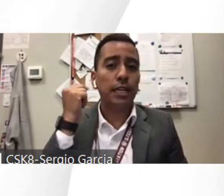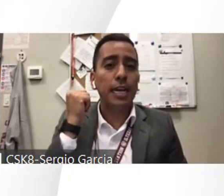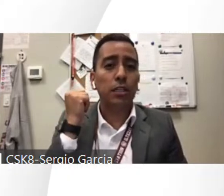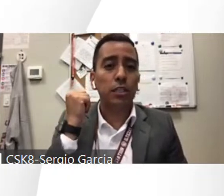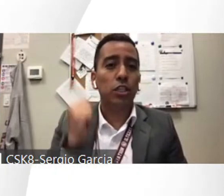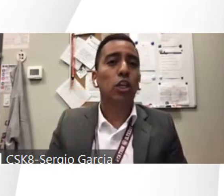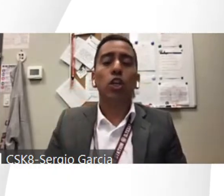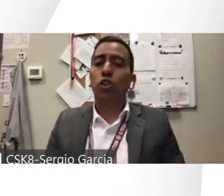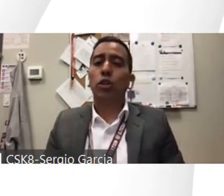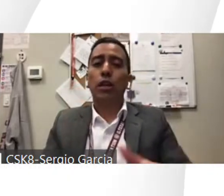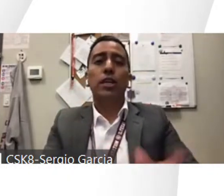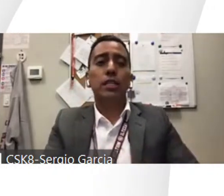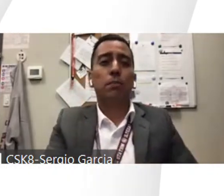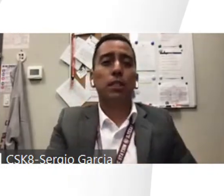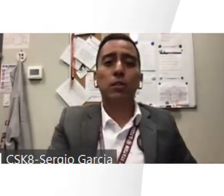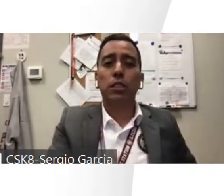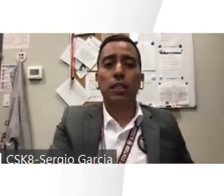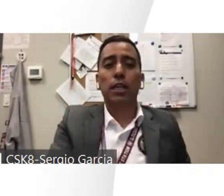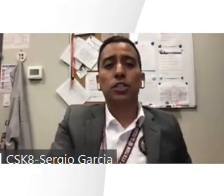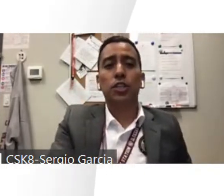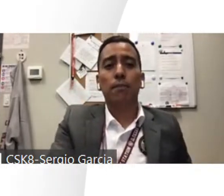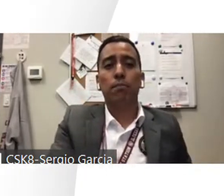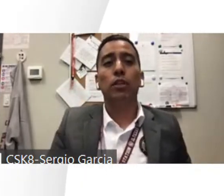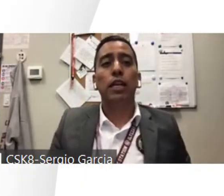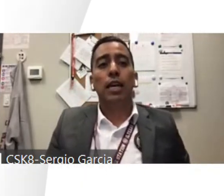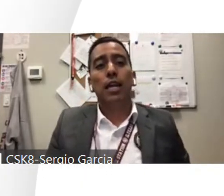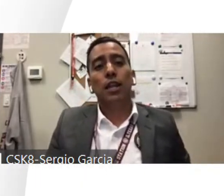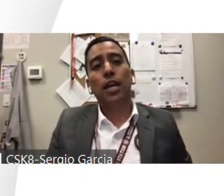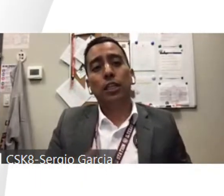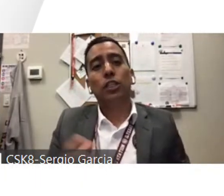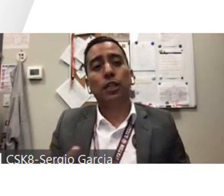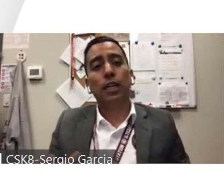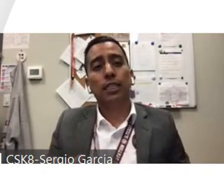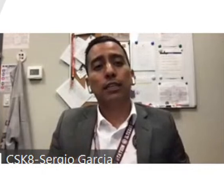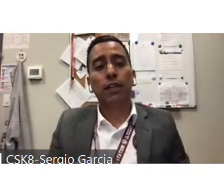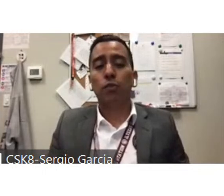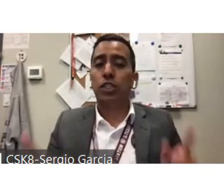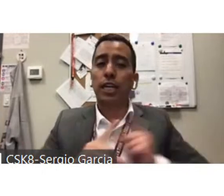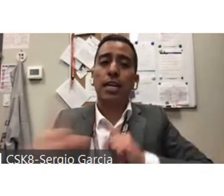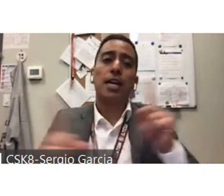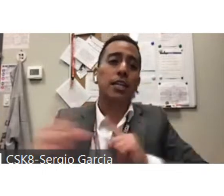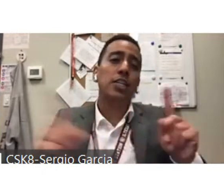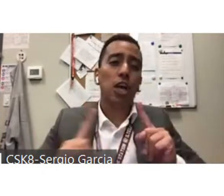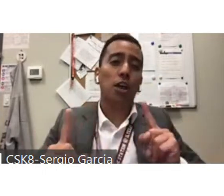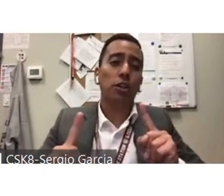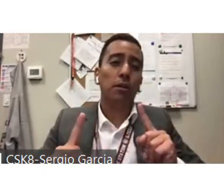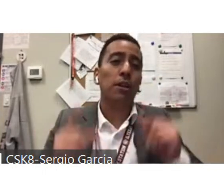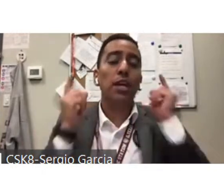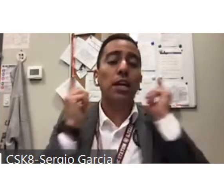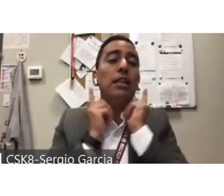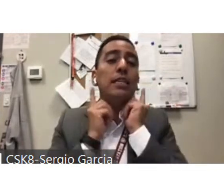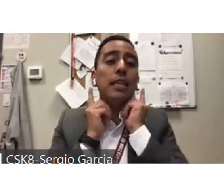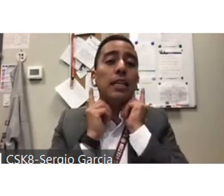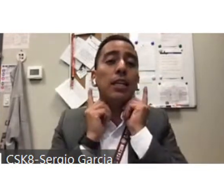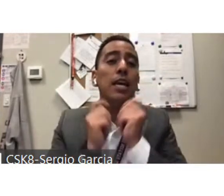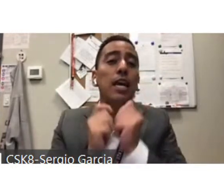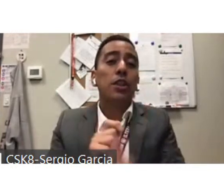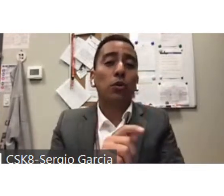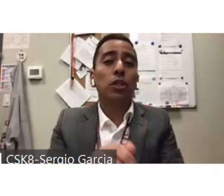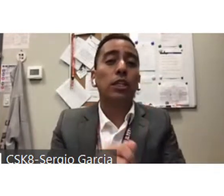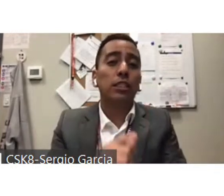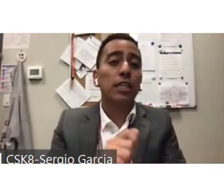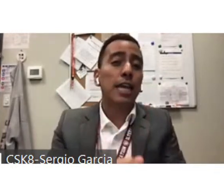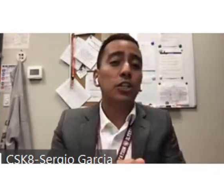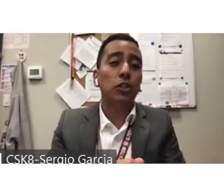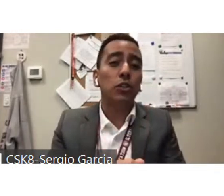use their ears. So in this particular example, they are doing an activity in which they cannot see each other, but they are listening.